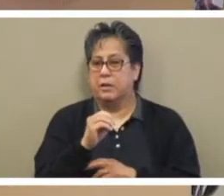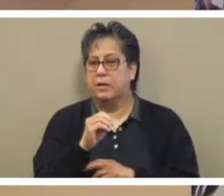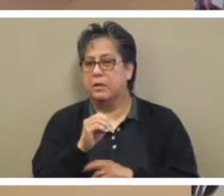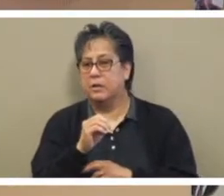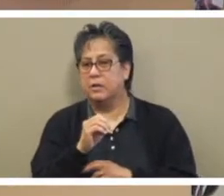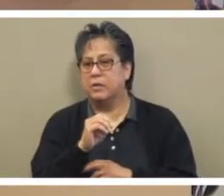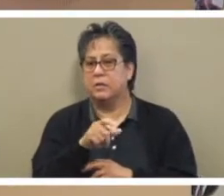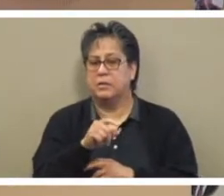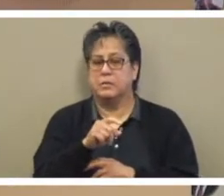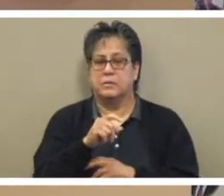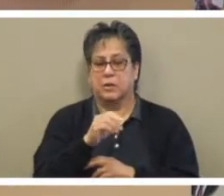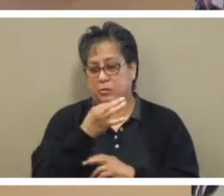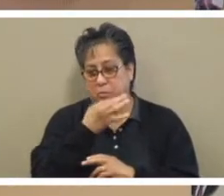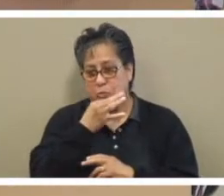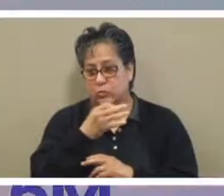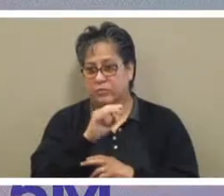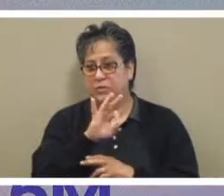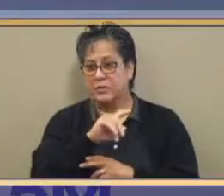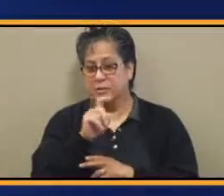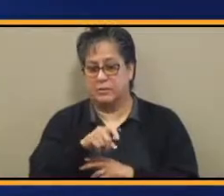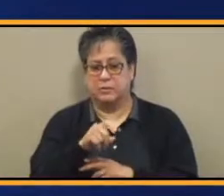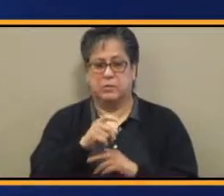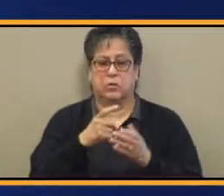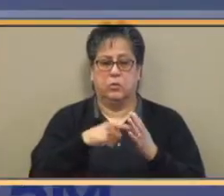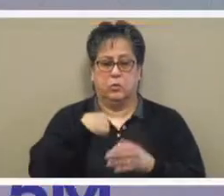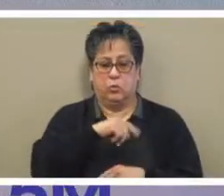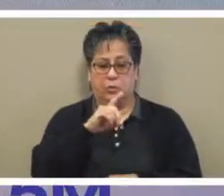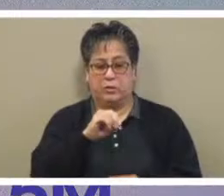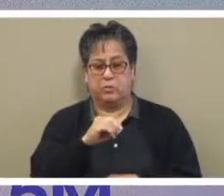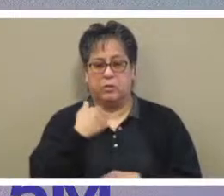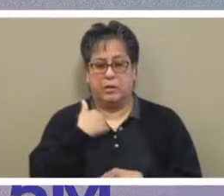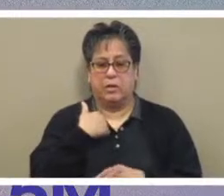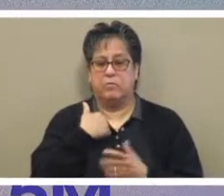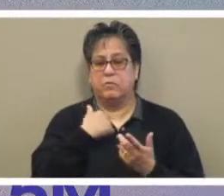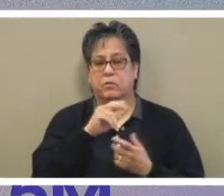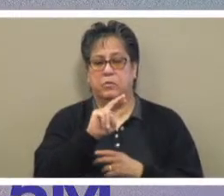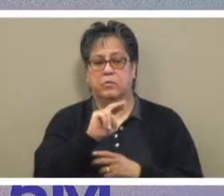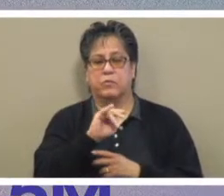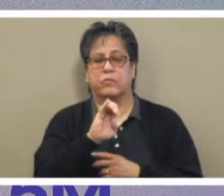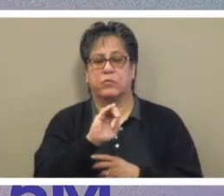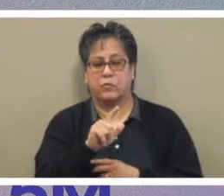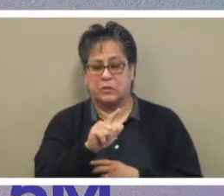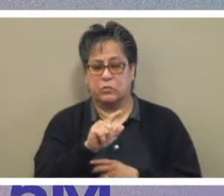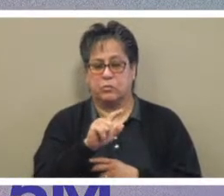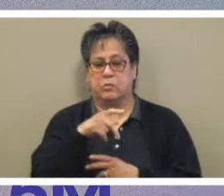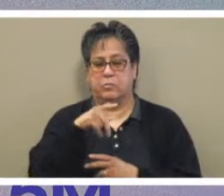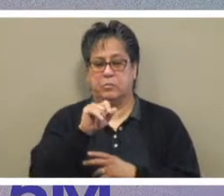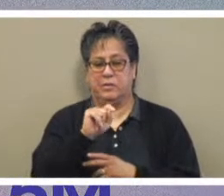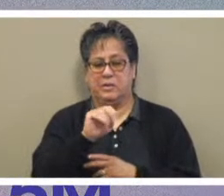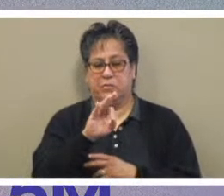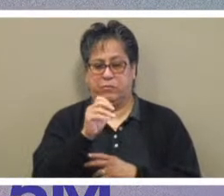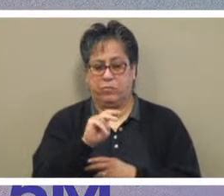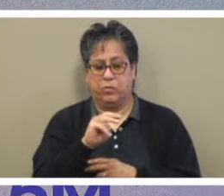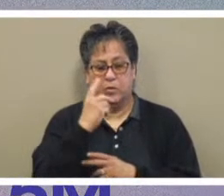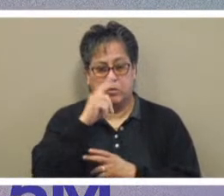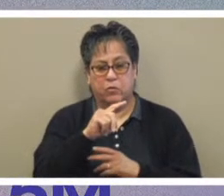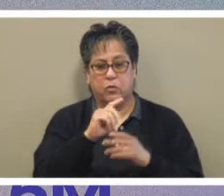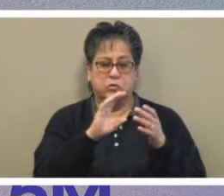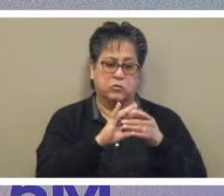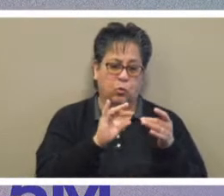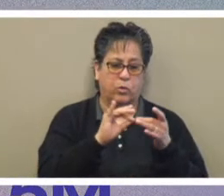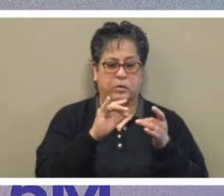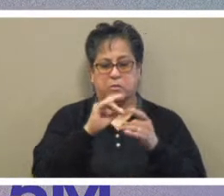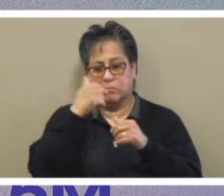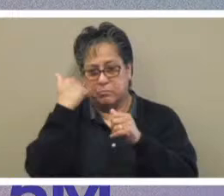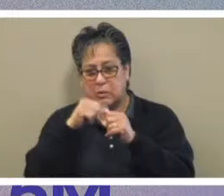and Entrepreneurs of Texas. And what we're doing is building a virtual platform for capturing and storing memories, interpreting